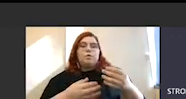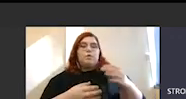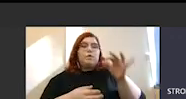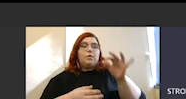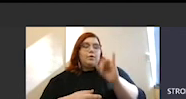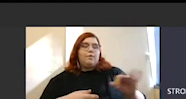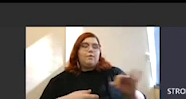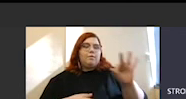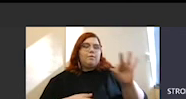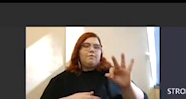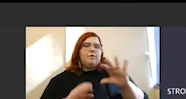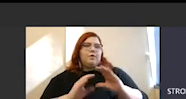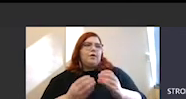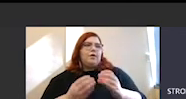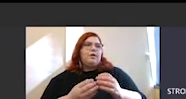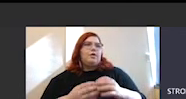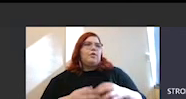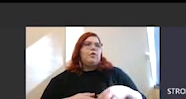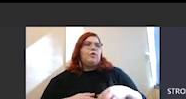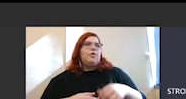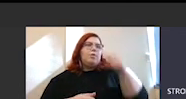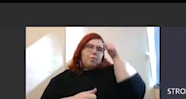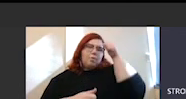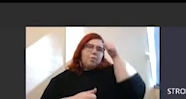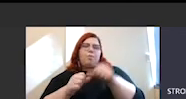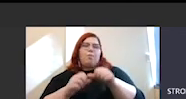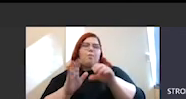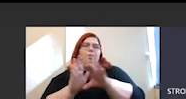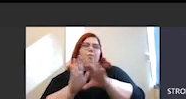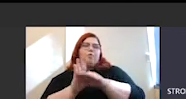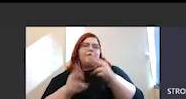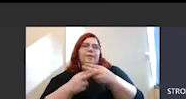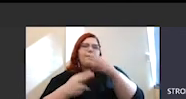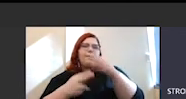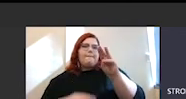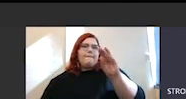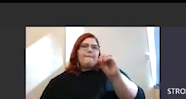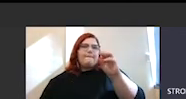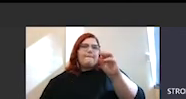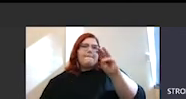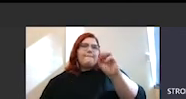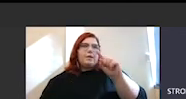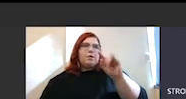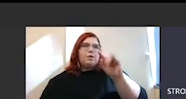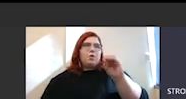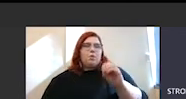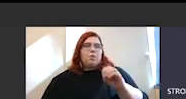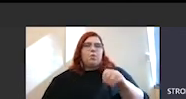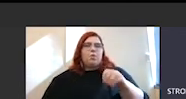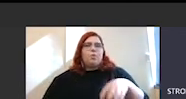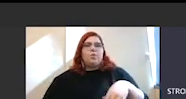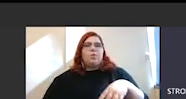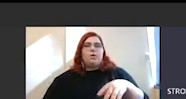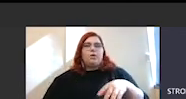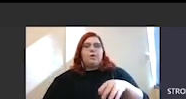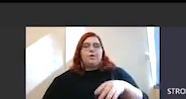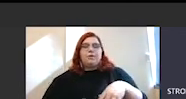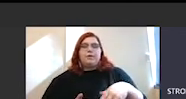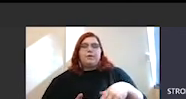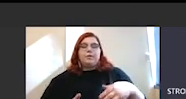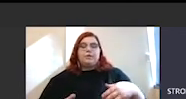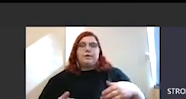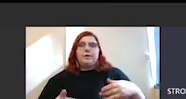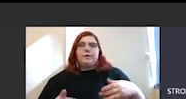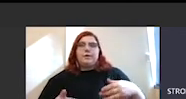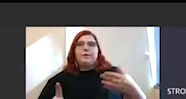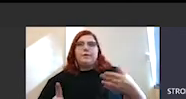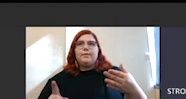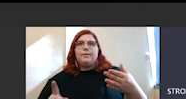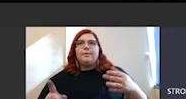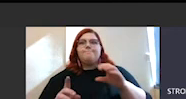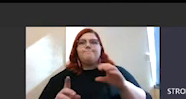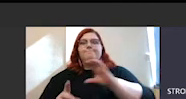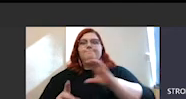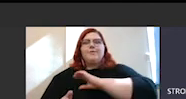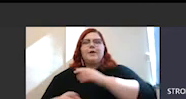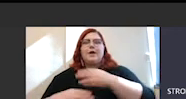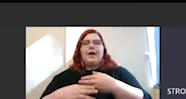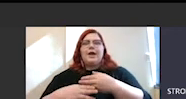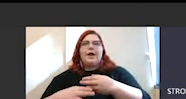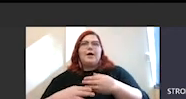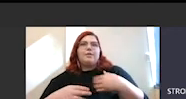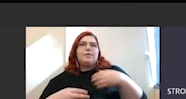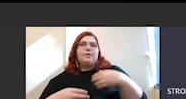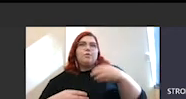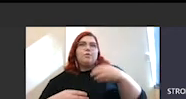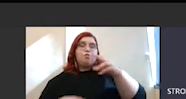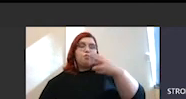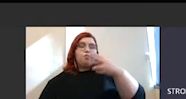movie Memento, where the main character has this retrograde amnesia where he can't form new memories. So he